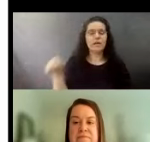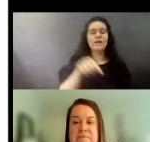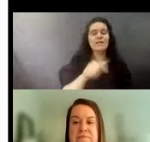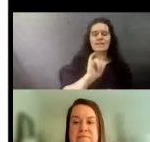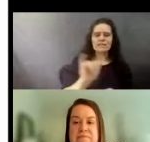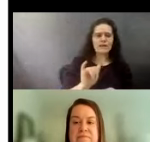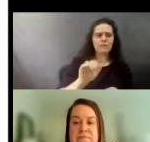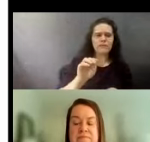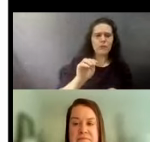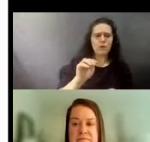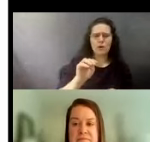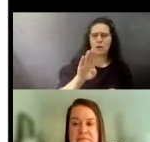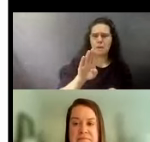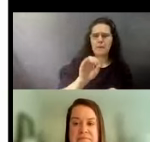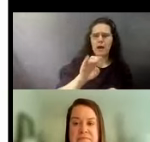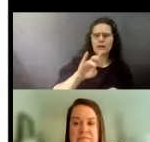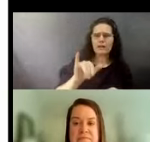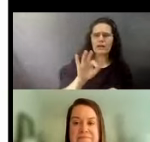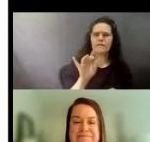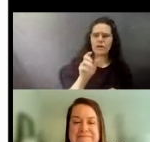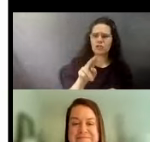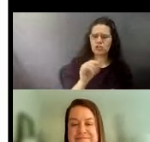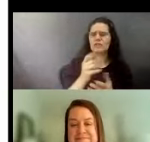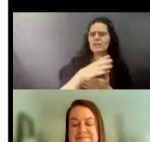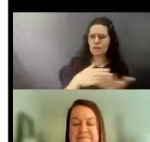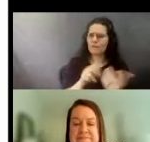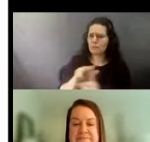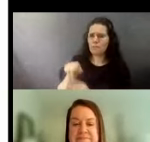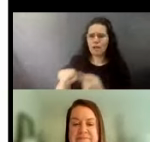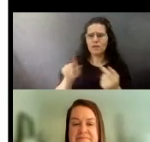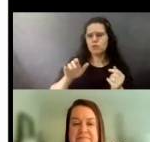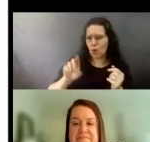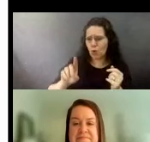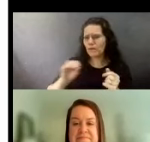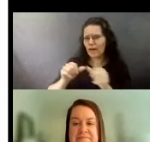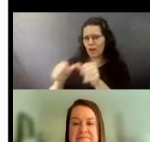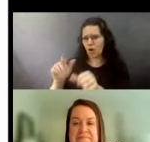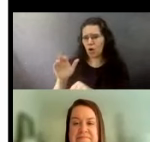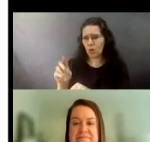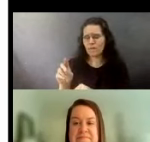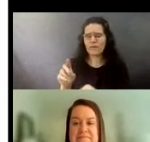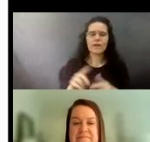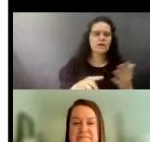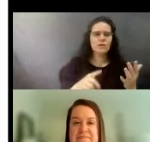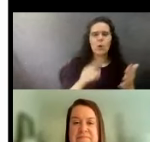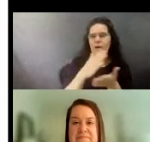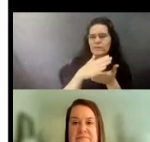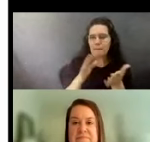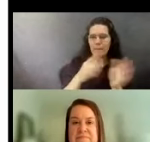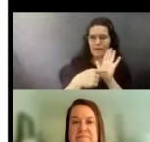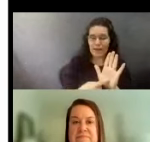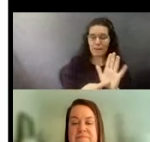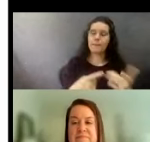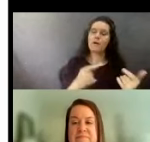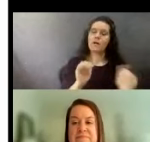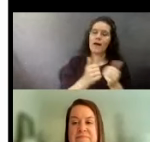to COVID and long COVID. I won't read them all, but some of them are the functions of the immune